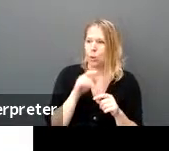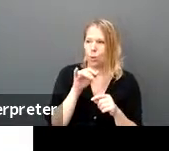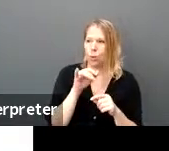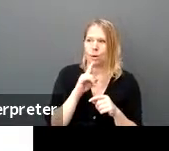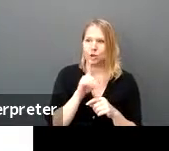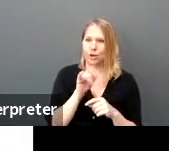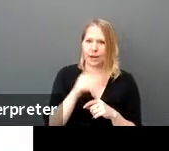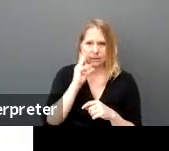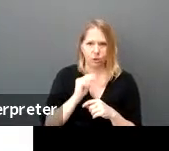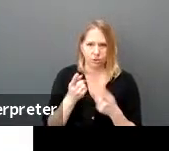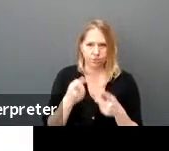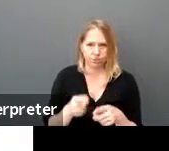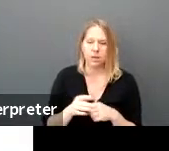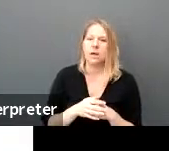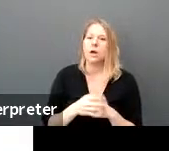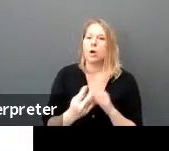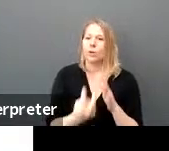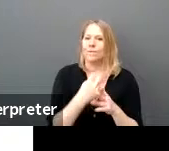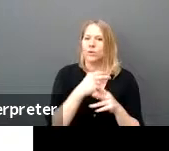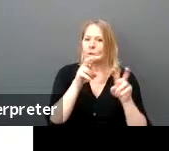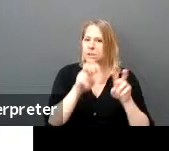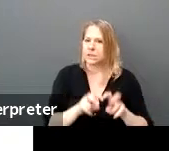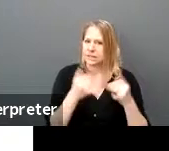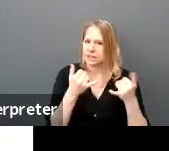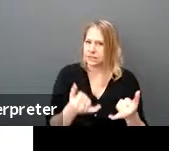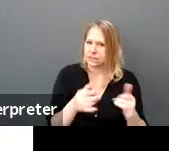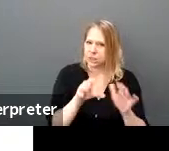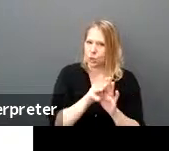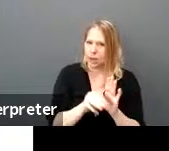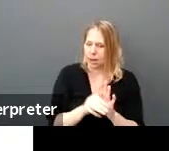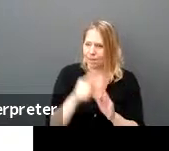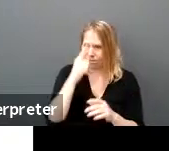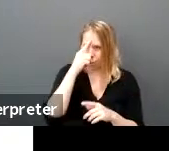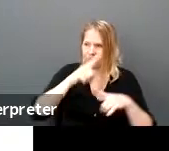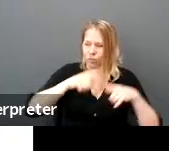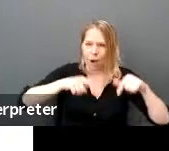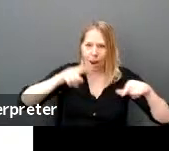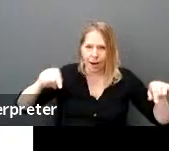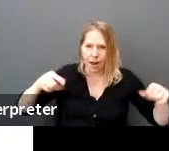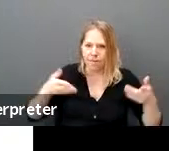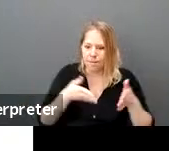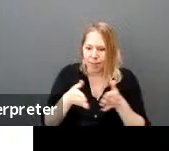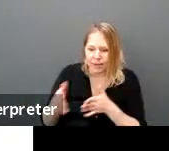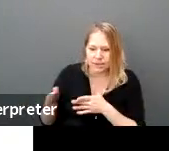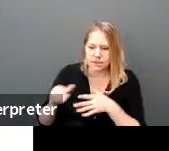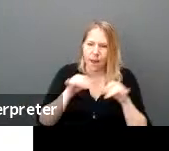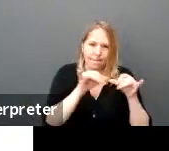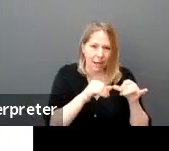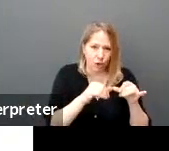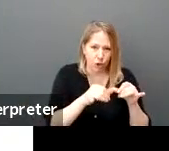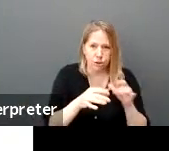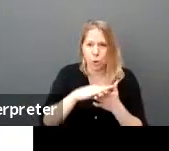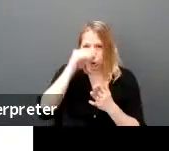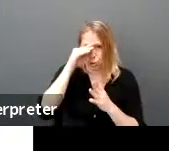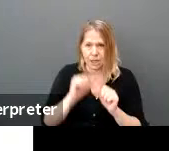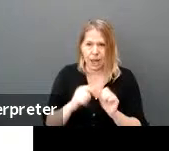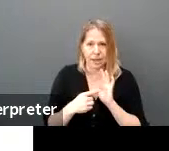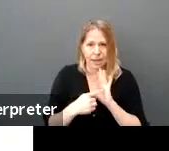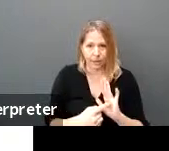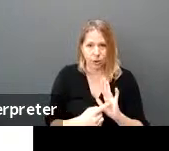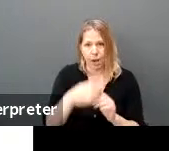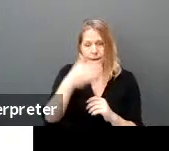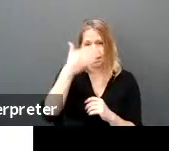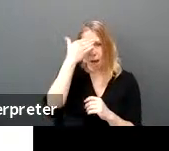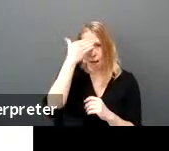have those experiences. Also review and assess existing curriculum for the variety of methods and measures by which students can demonstrate